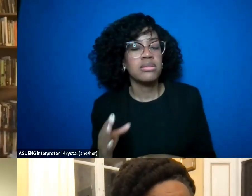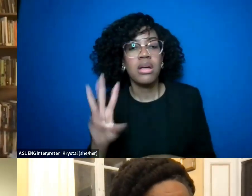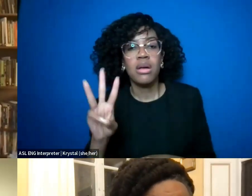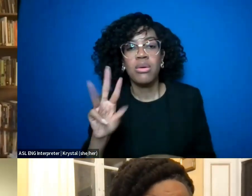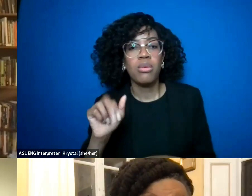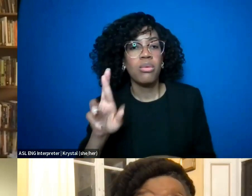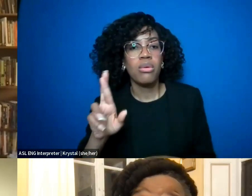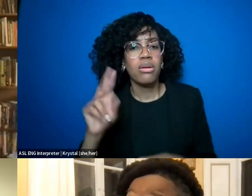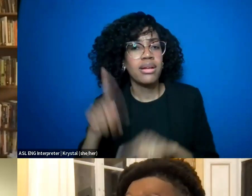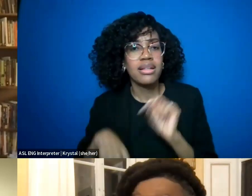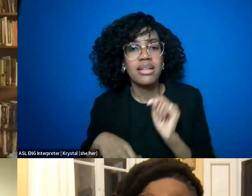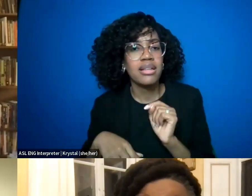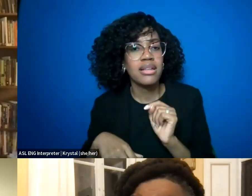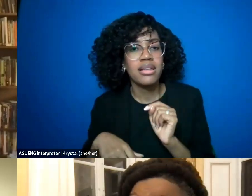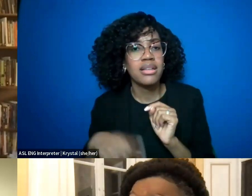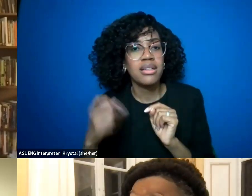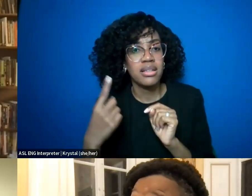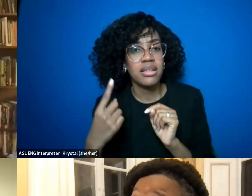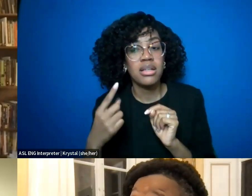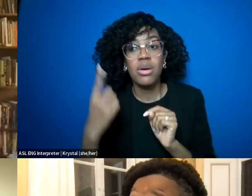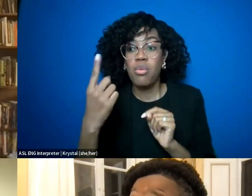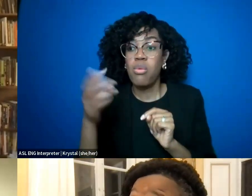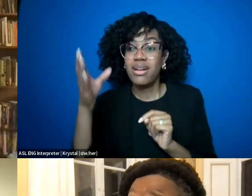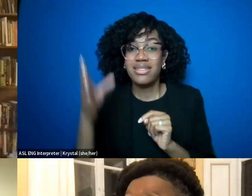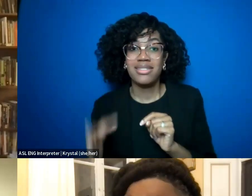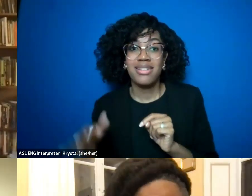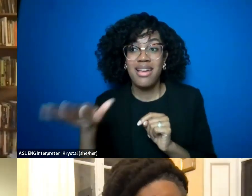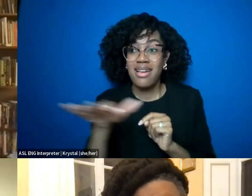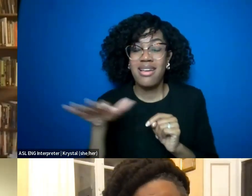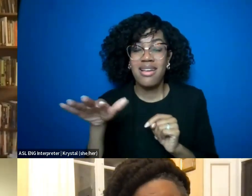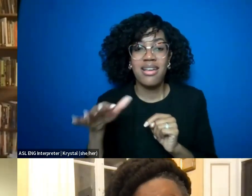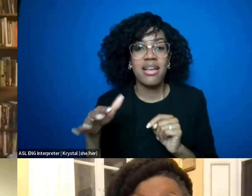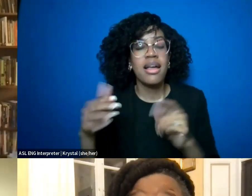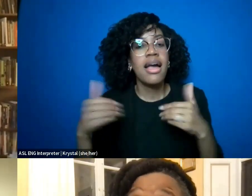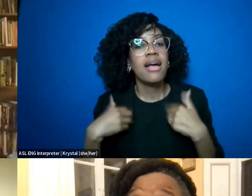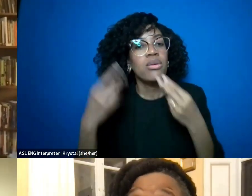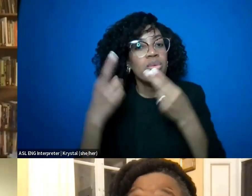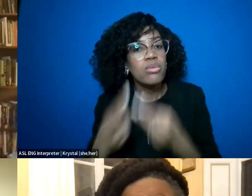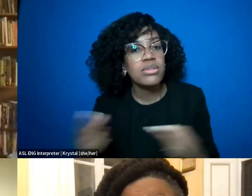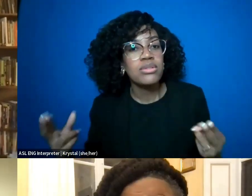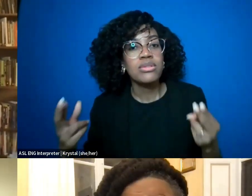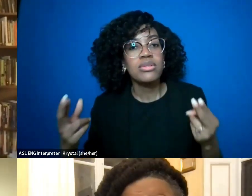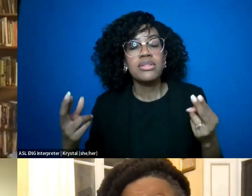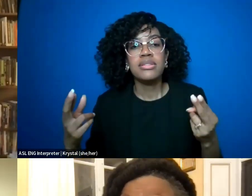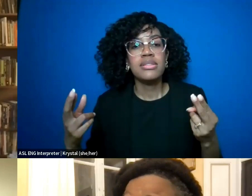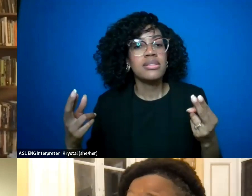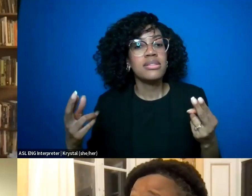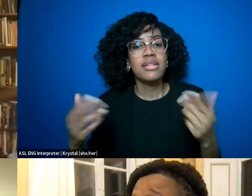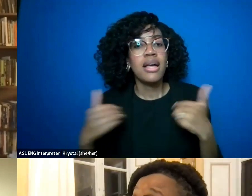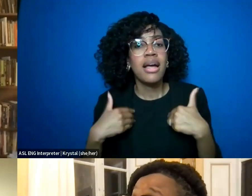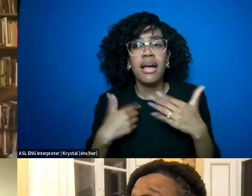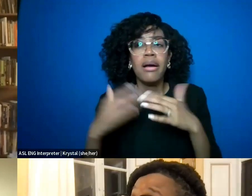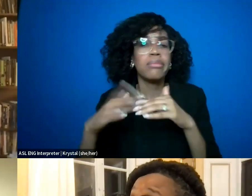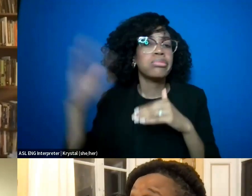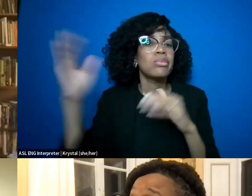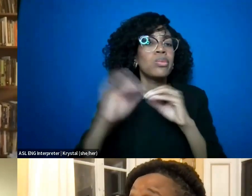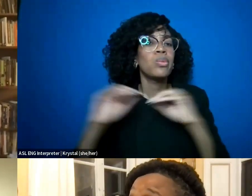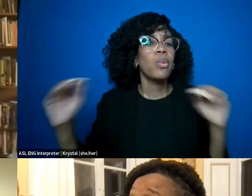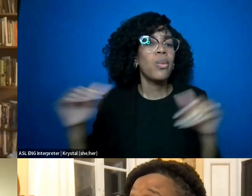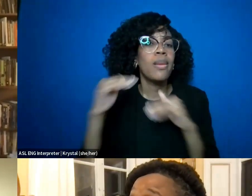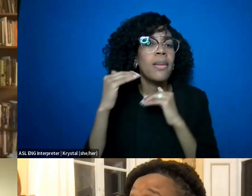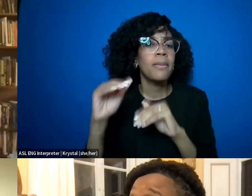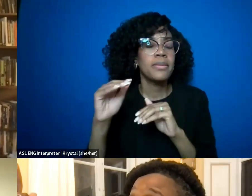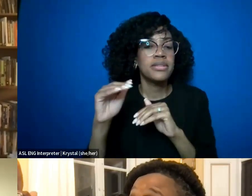that's what we're in. One side has resources that are virtually unlimited. They